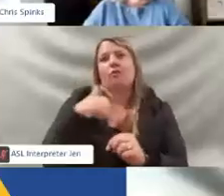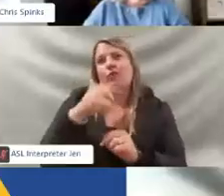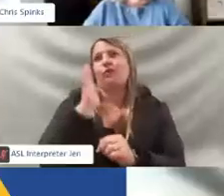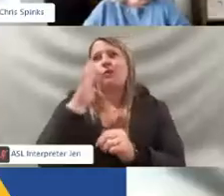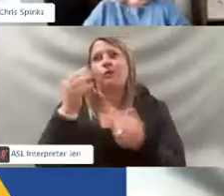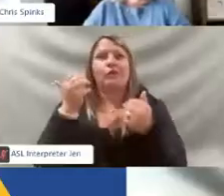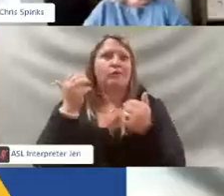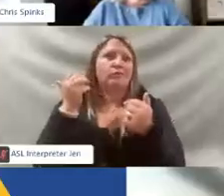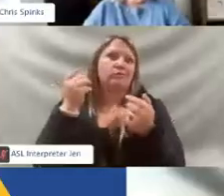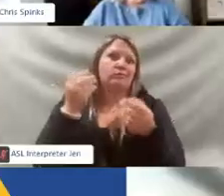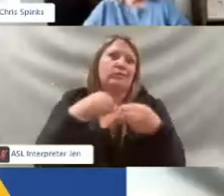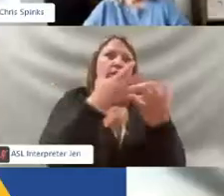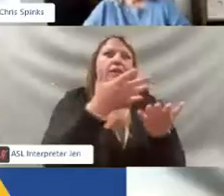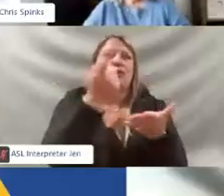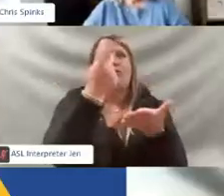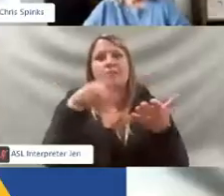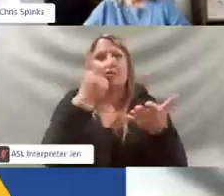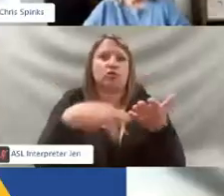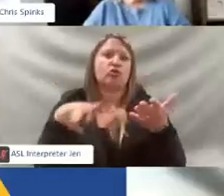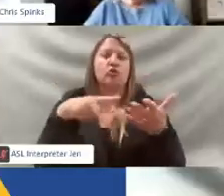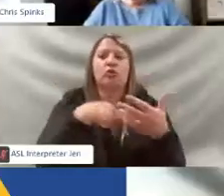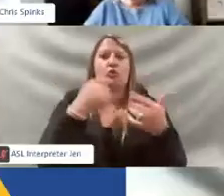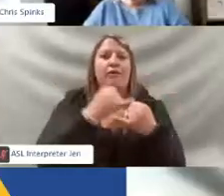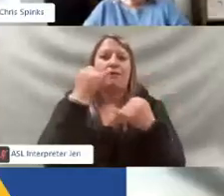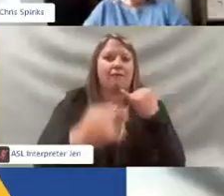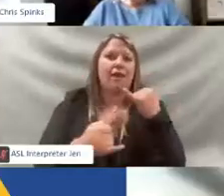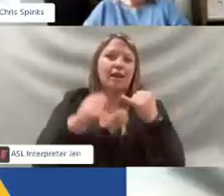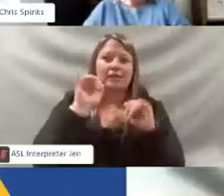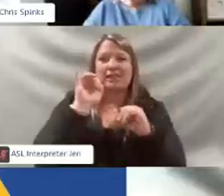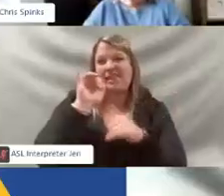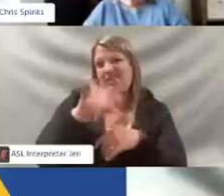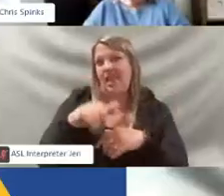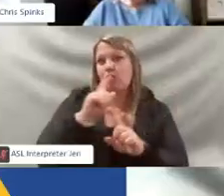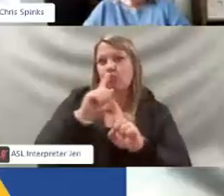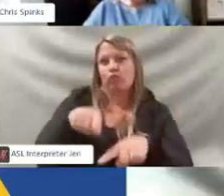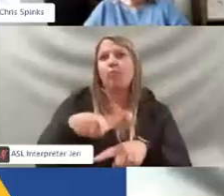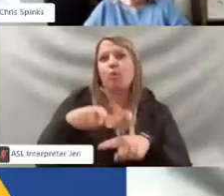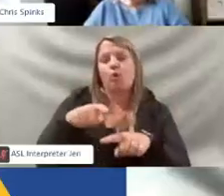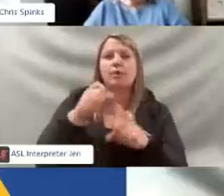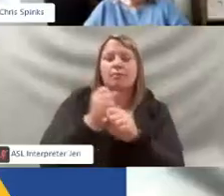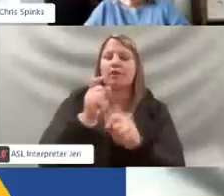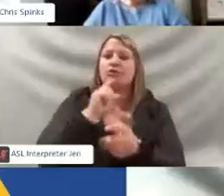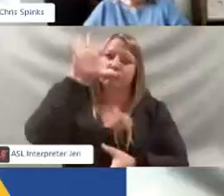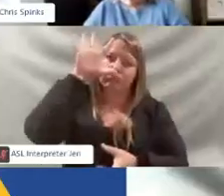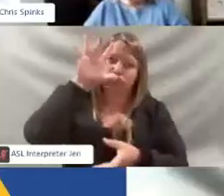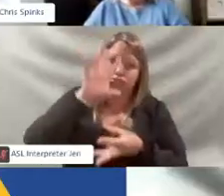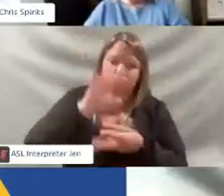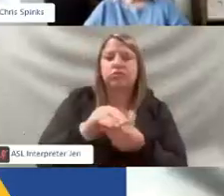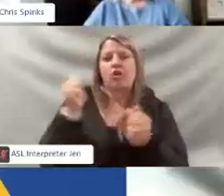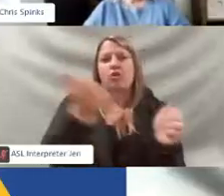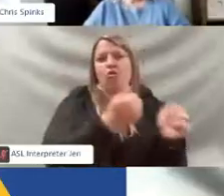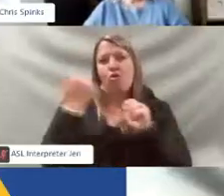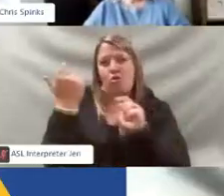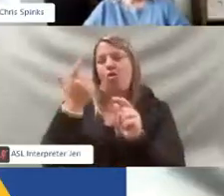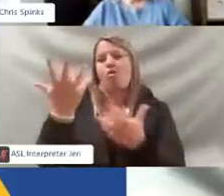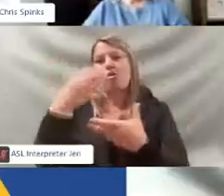to you within the next week or so. We're just finalizing that right now to be sure that it captures everything that everybody wanted to